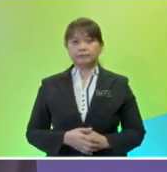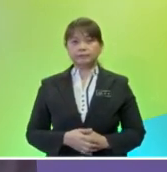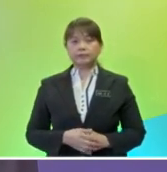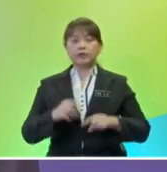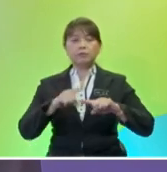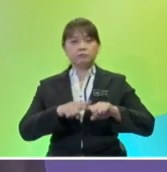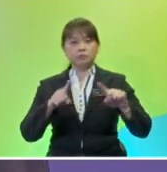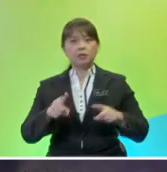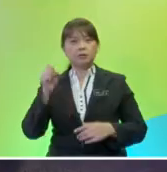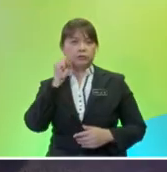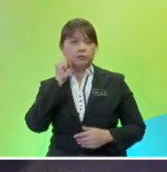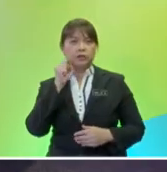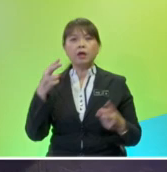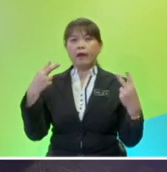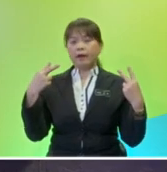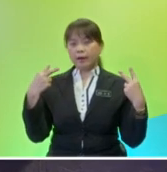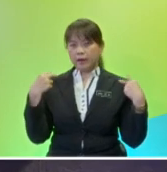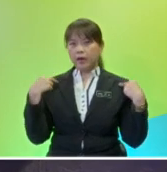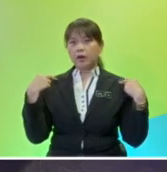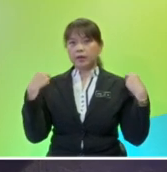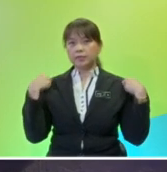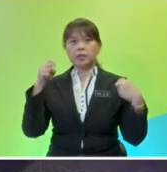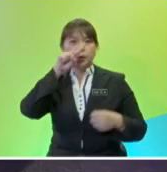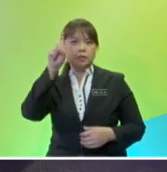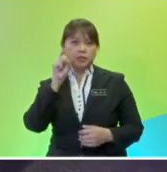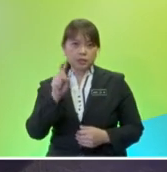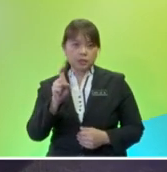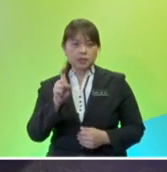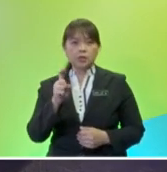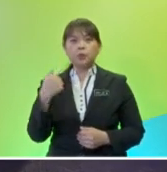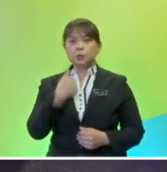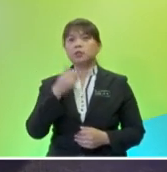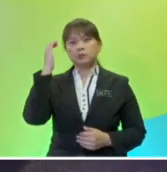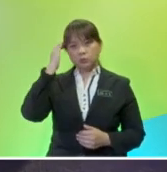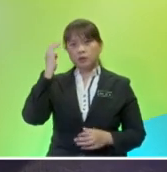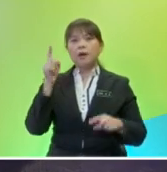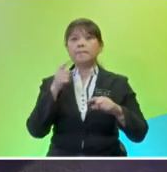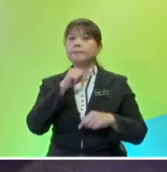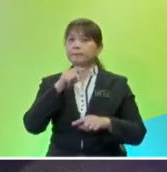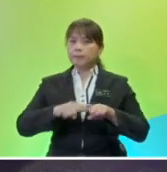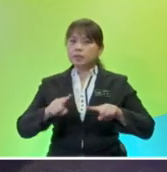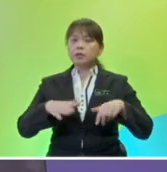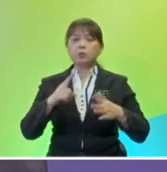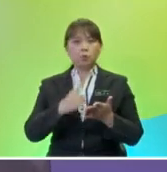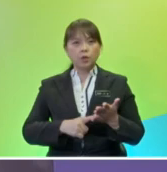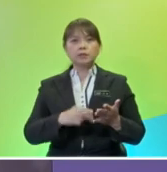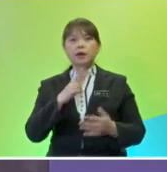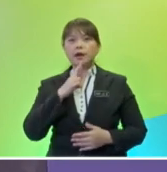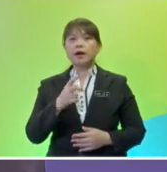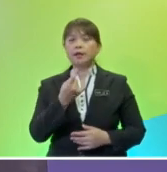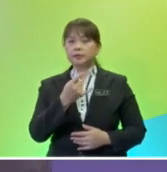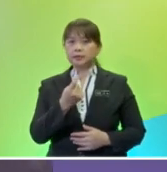But I have a question, teacher. Mm-hmm. We know about all these magnets, but what are their use? What are the uses